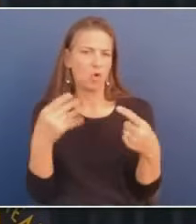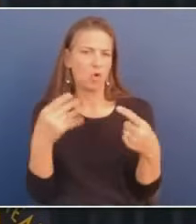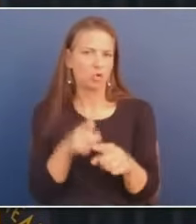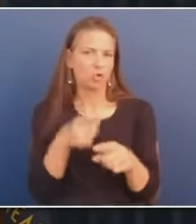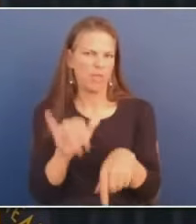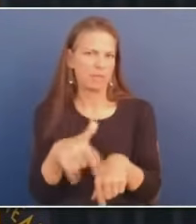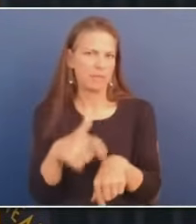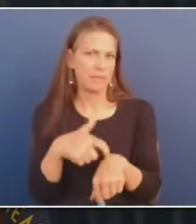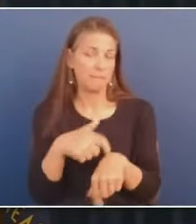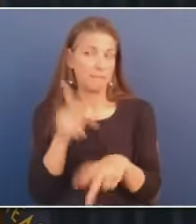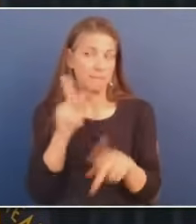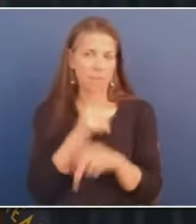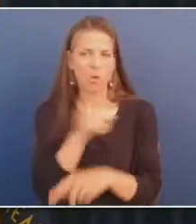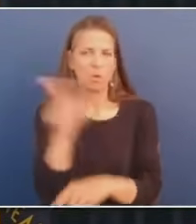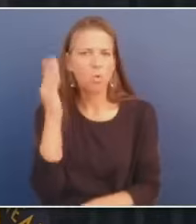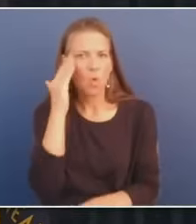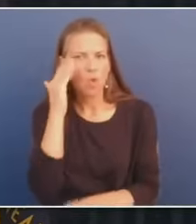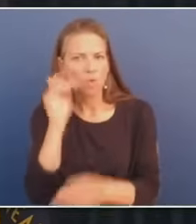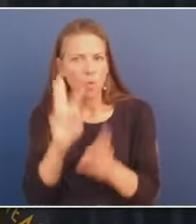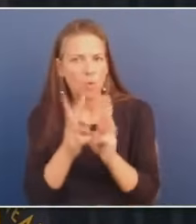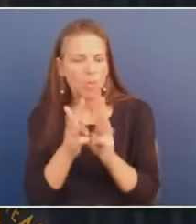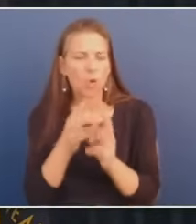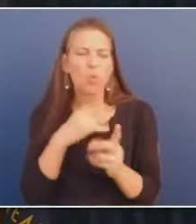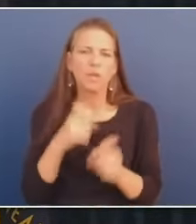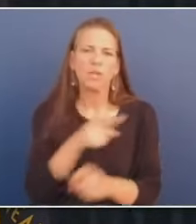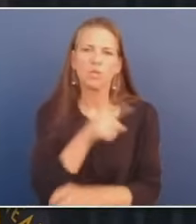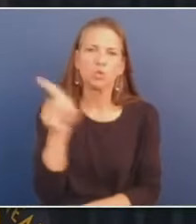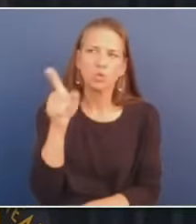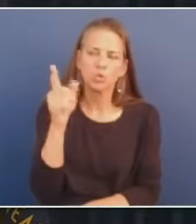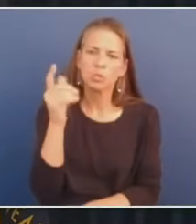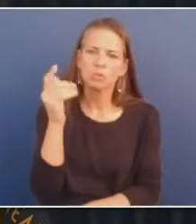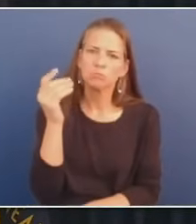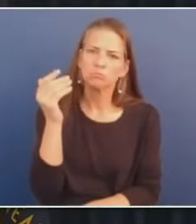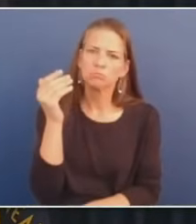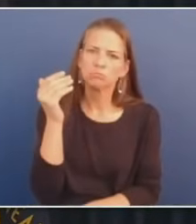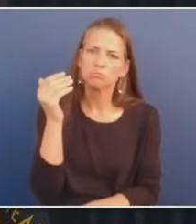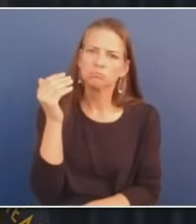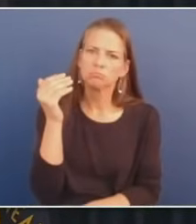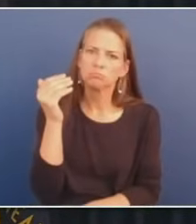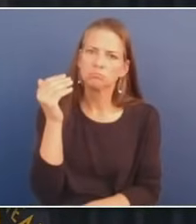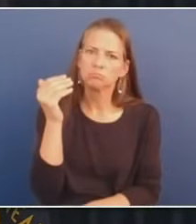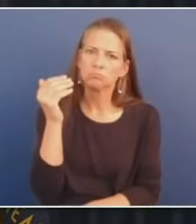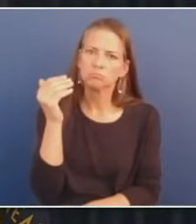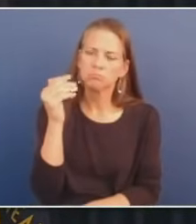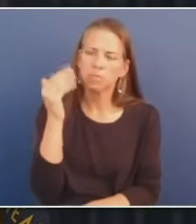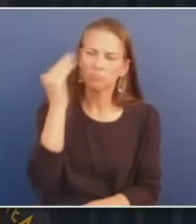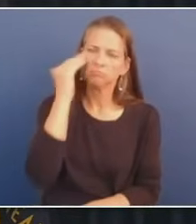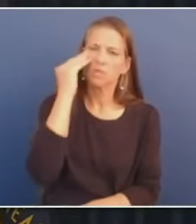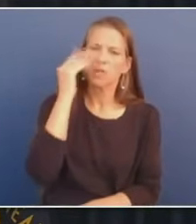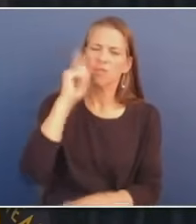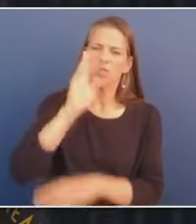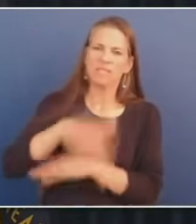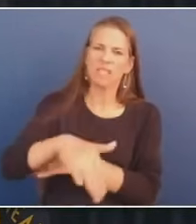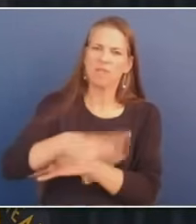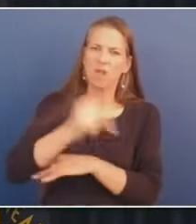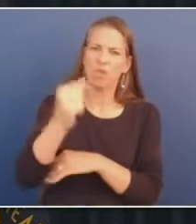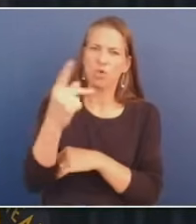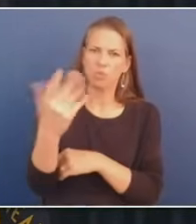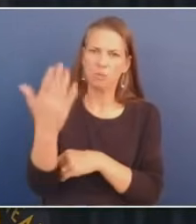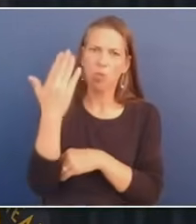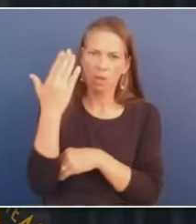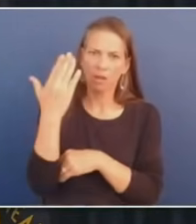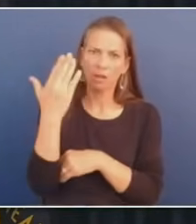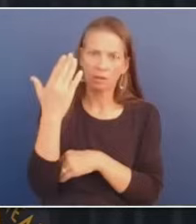weather aware. We need you to be just as weather aware this afternoon into Thursday morning, because this